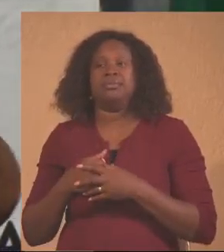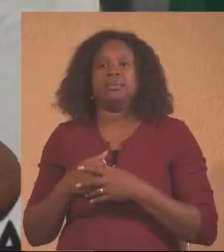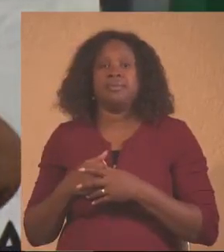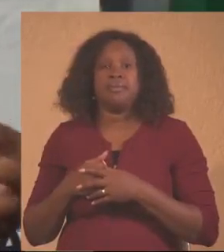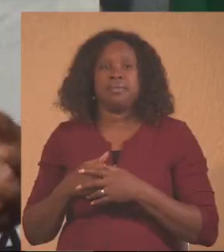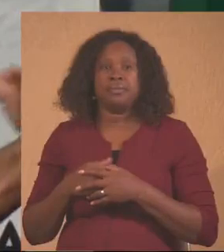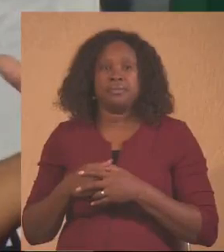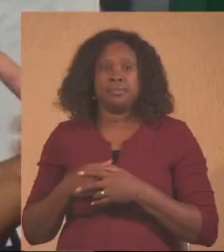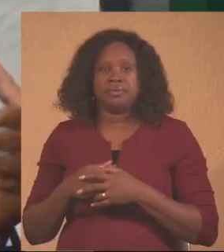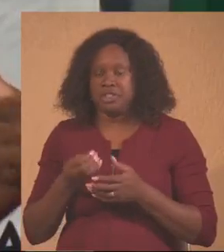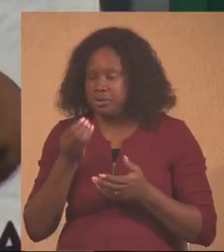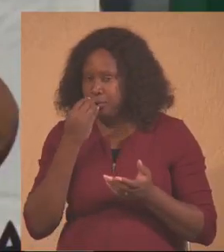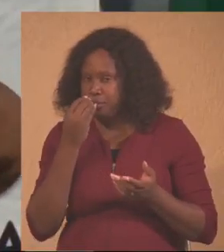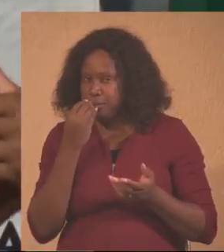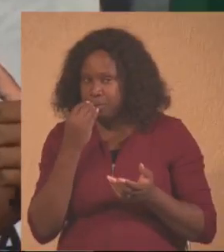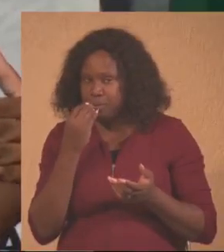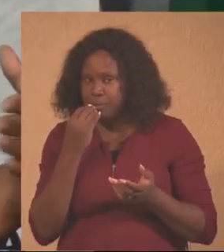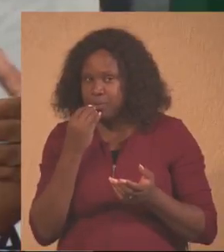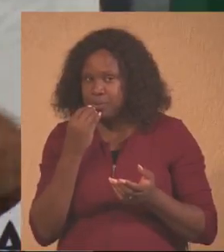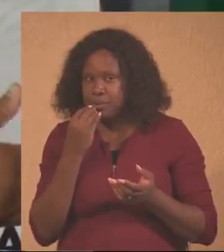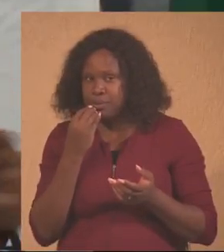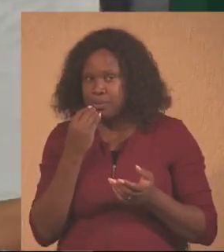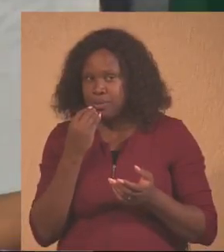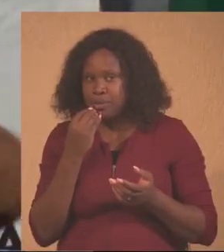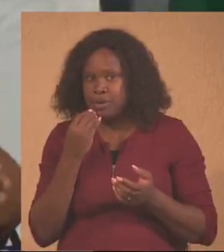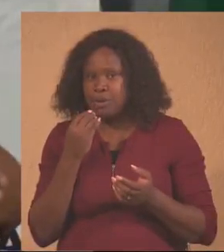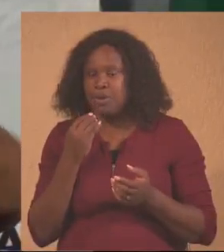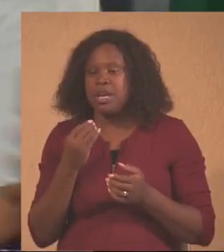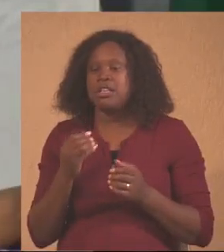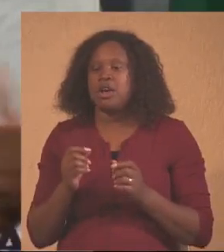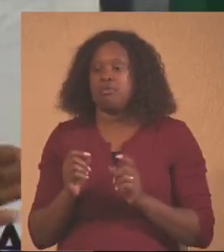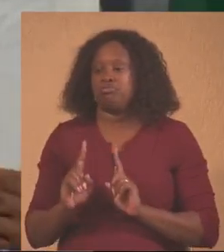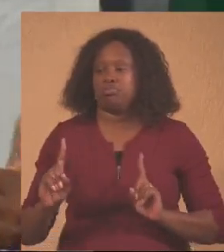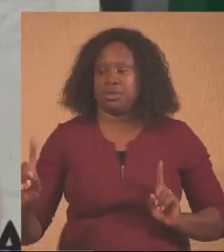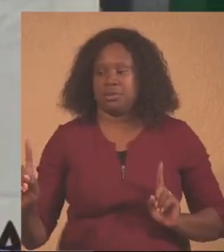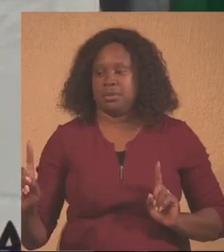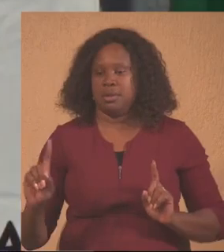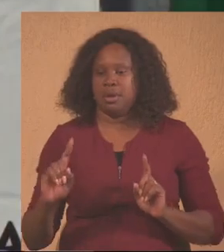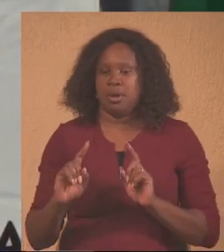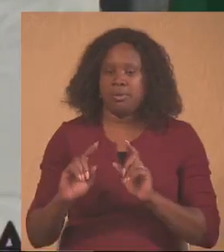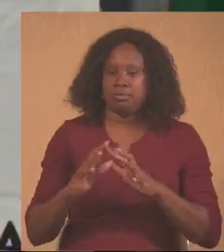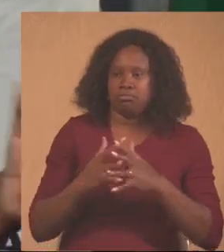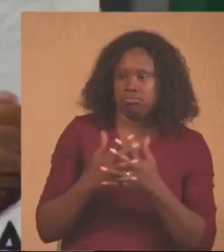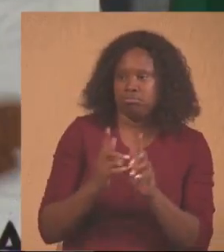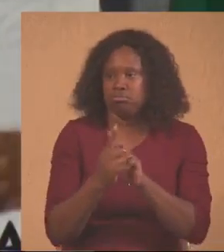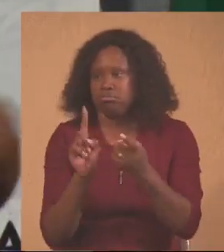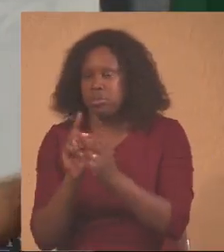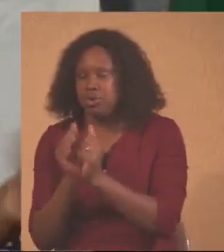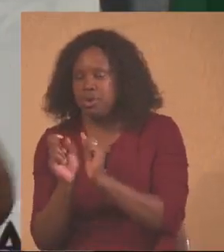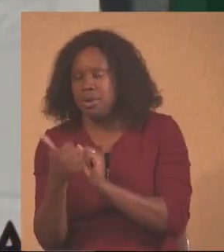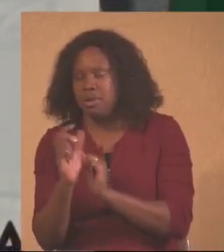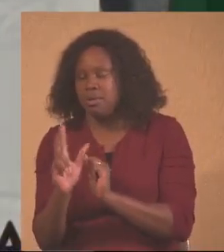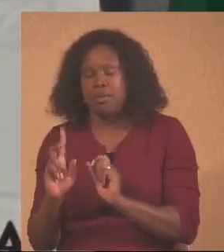to meals, you observe the social distancing. You are not mingling with other people, so the